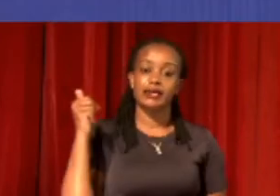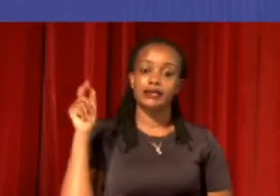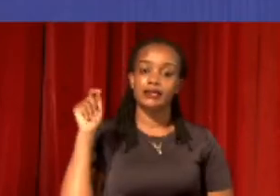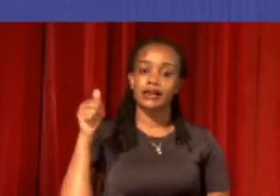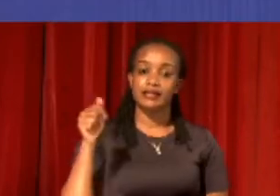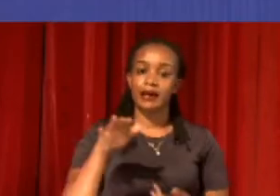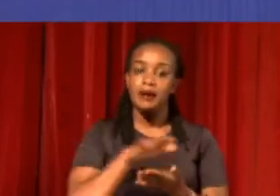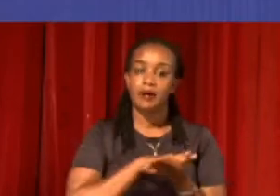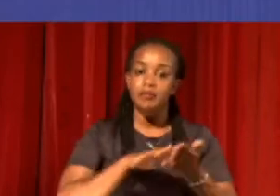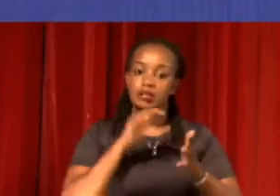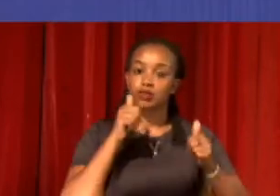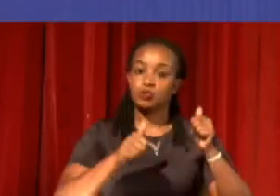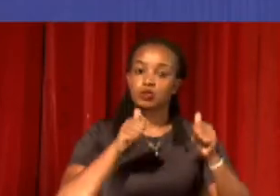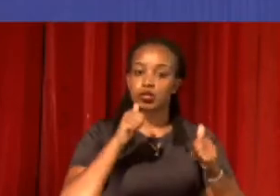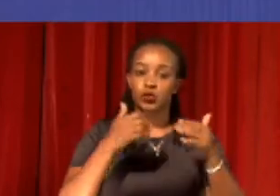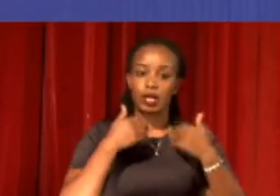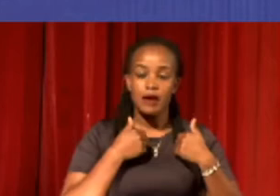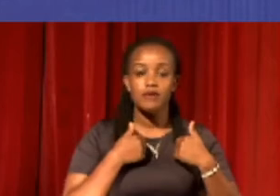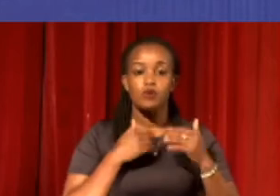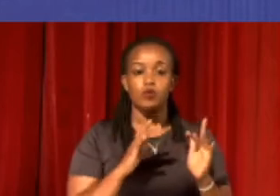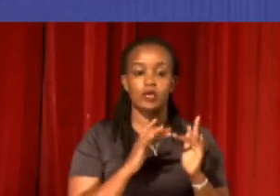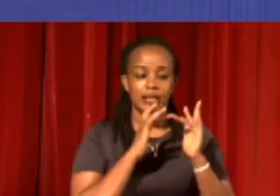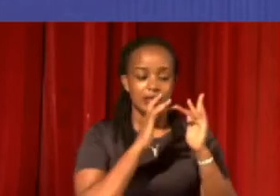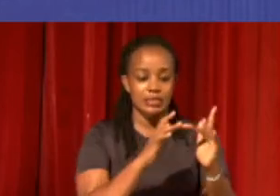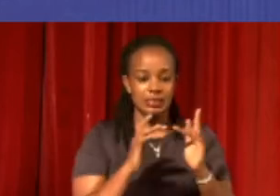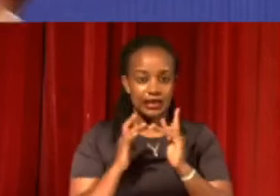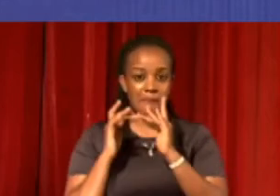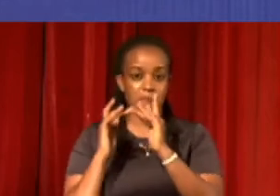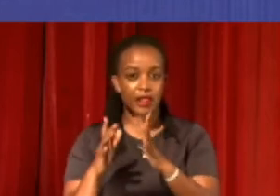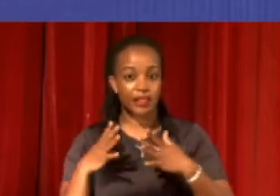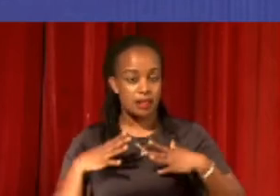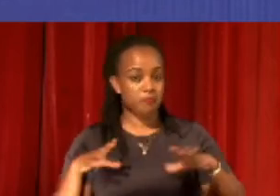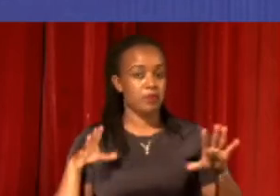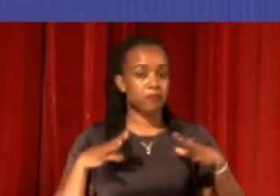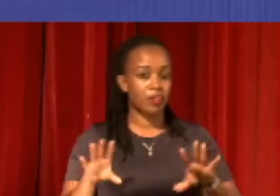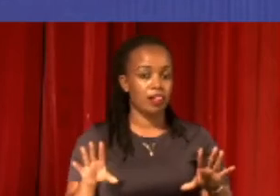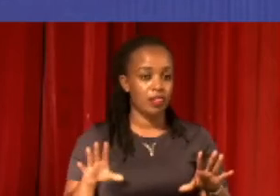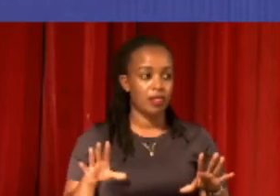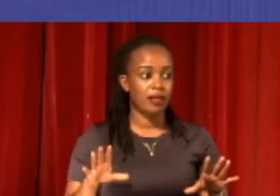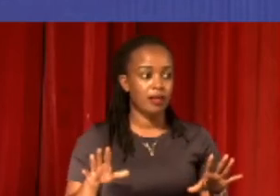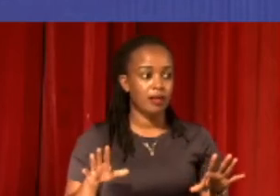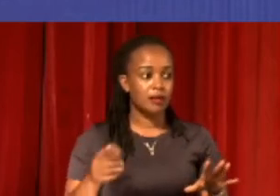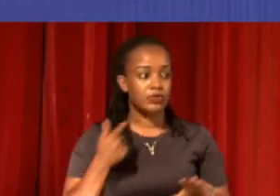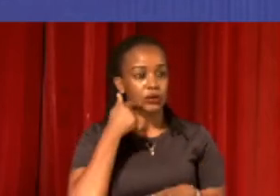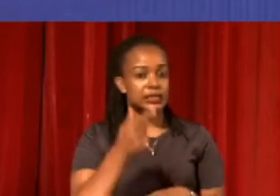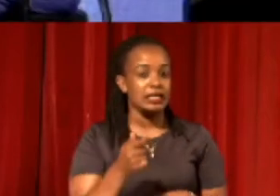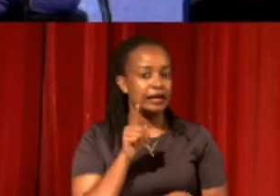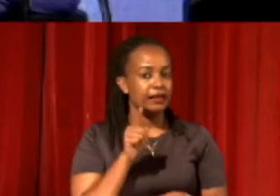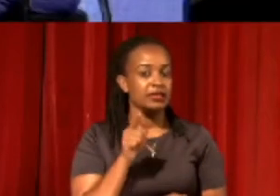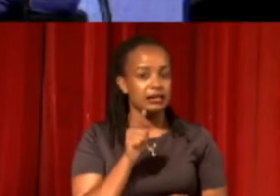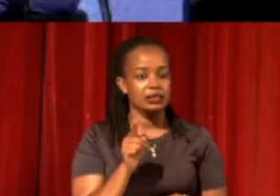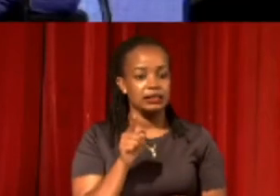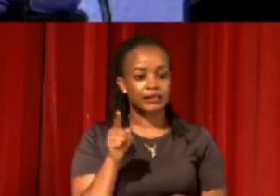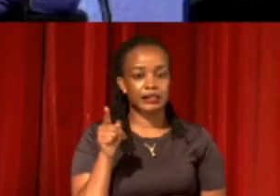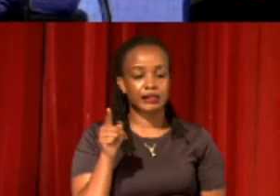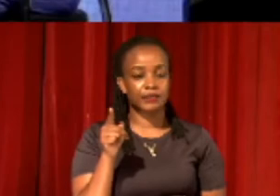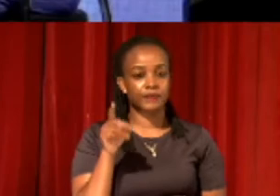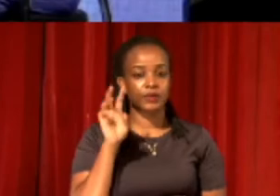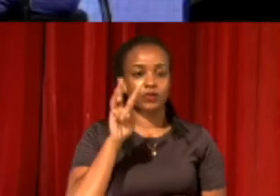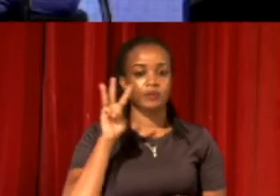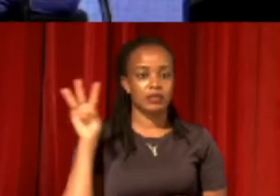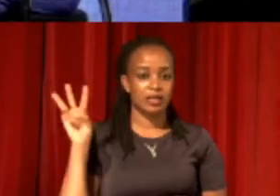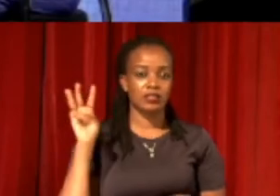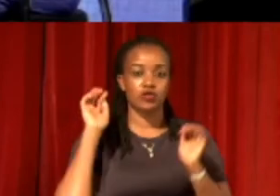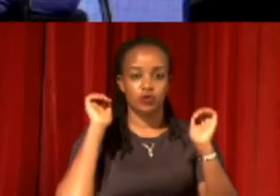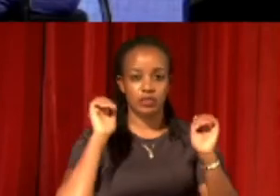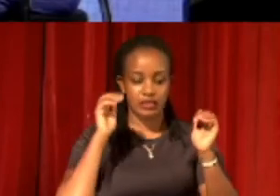shall send... emails to the databases that we have with a call out. And we said this portal is available that I can actually go and